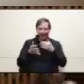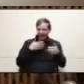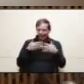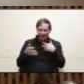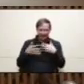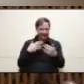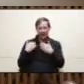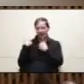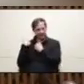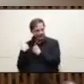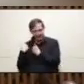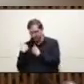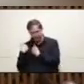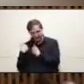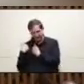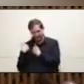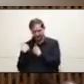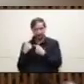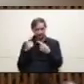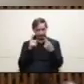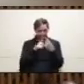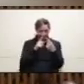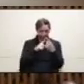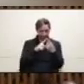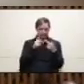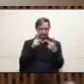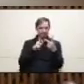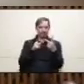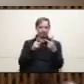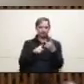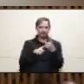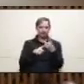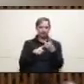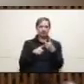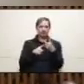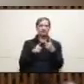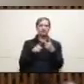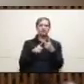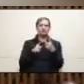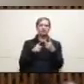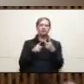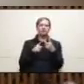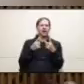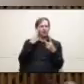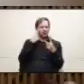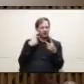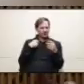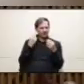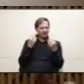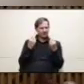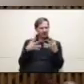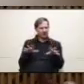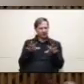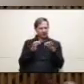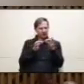liabilities. The second one that I thought I had also made right is